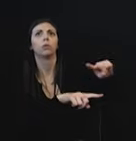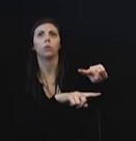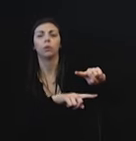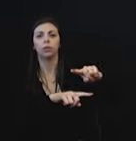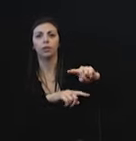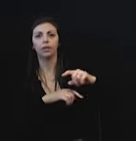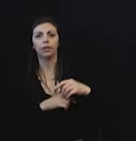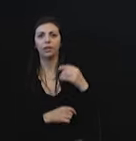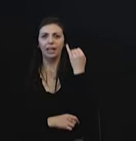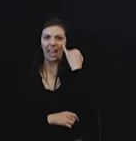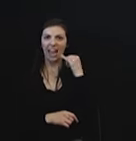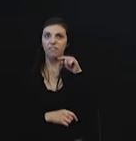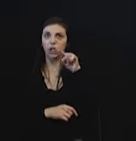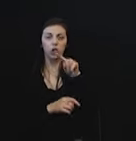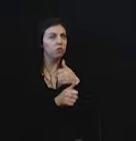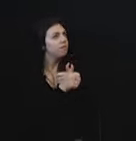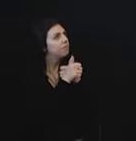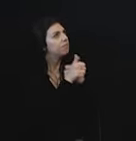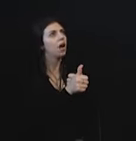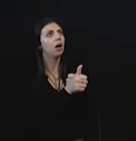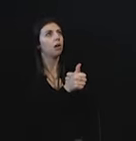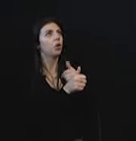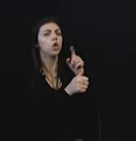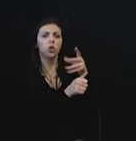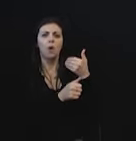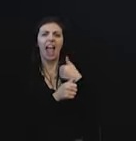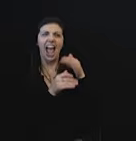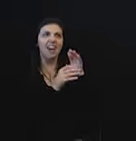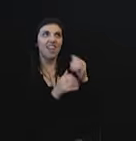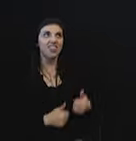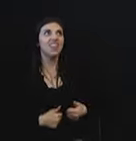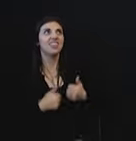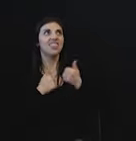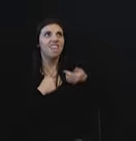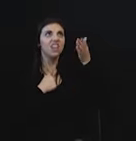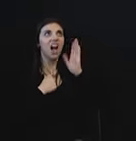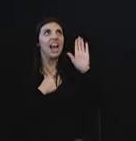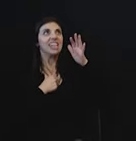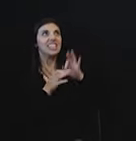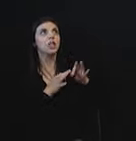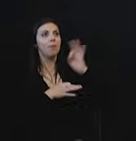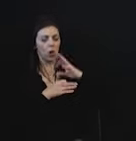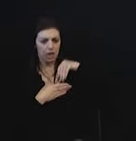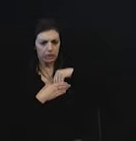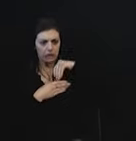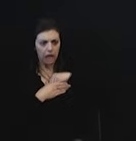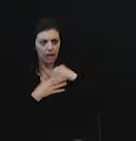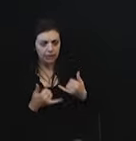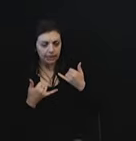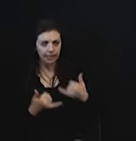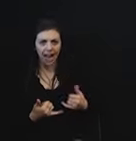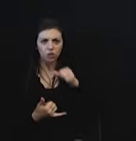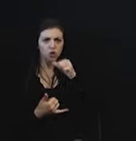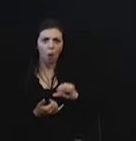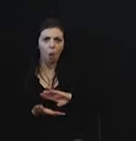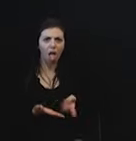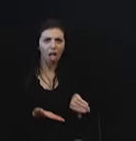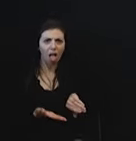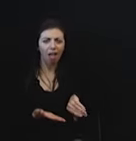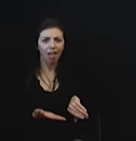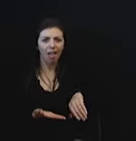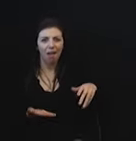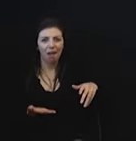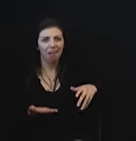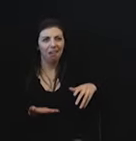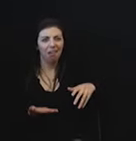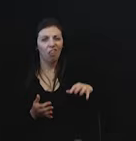living God inside of you today. Yes. Do not minimize what can happen when you